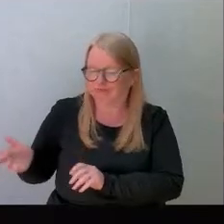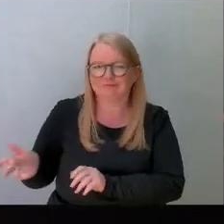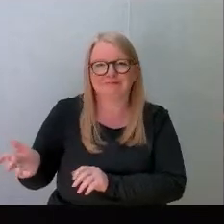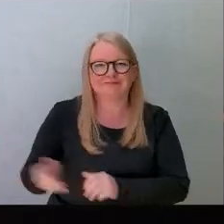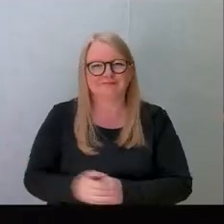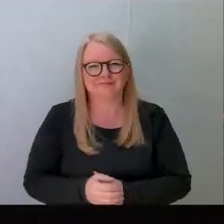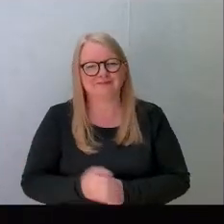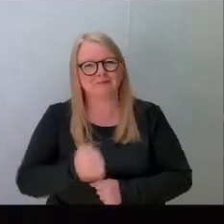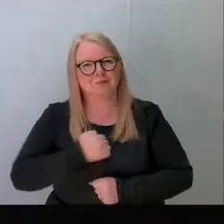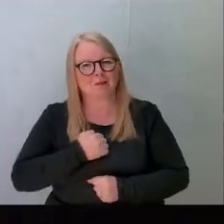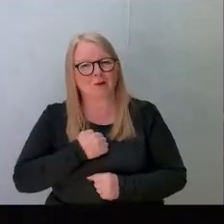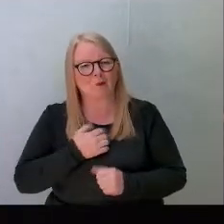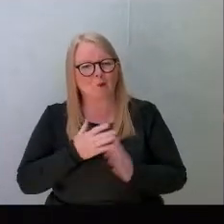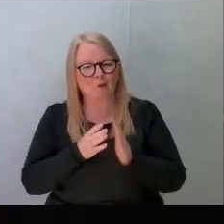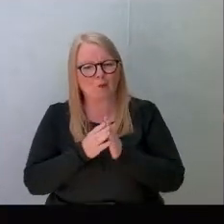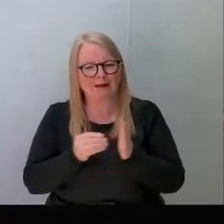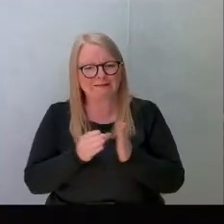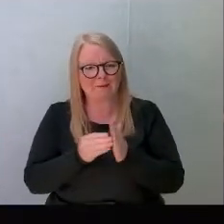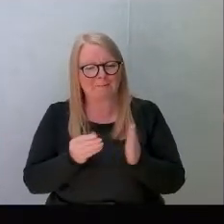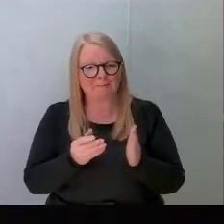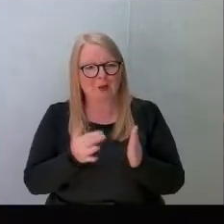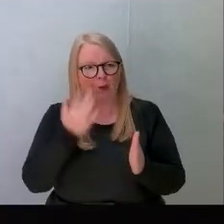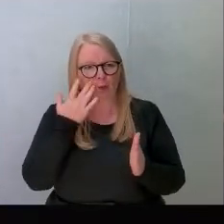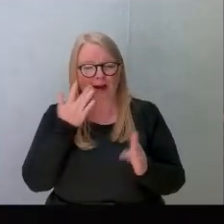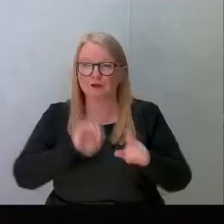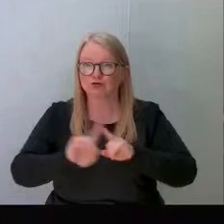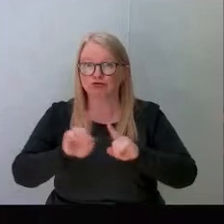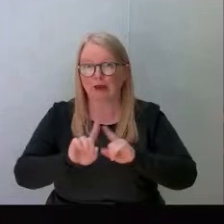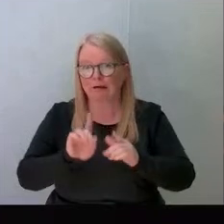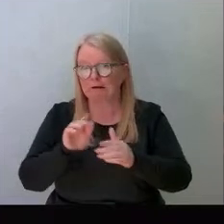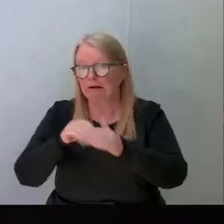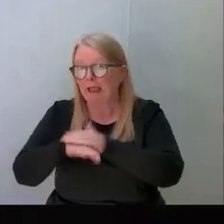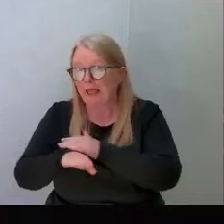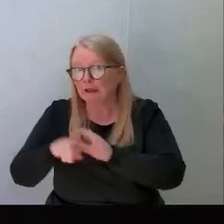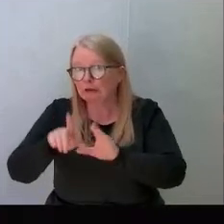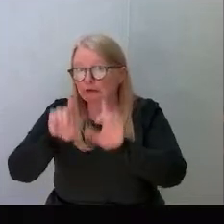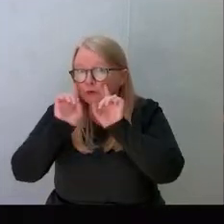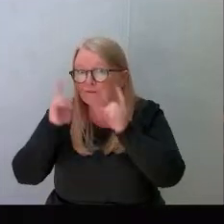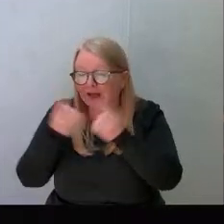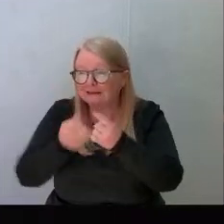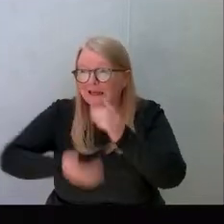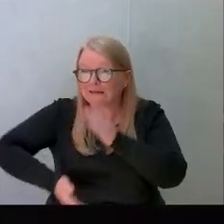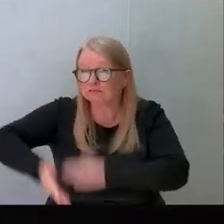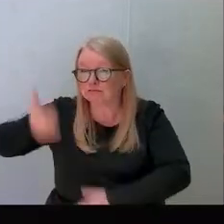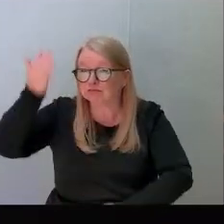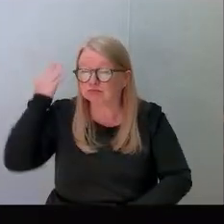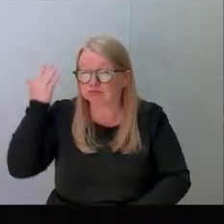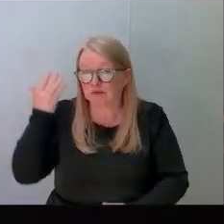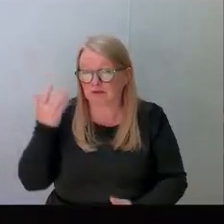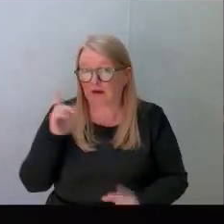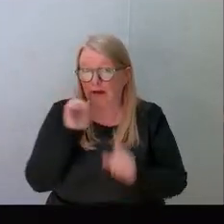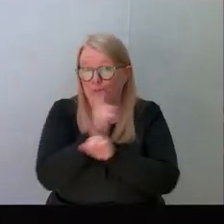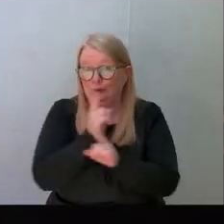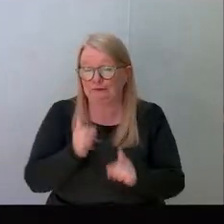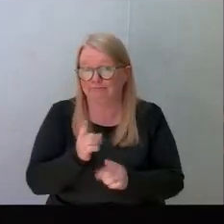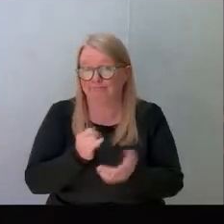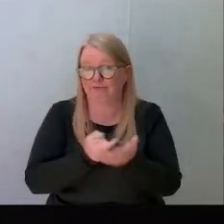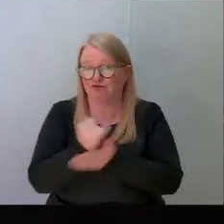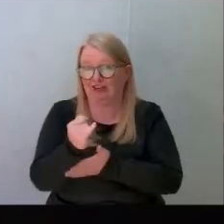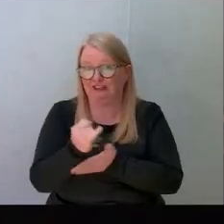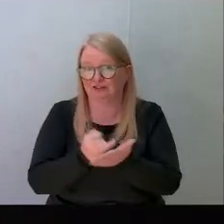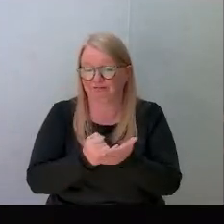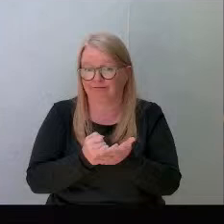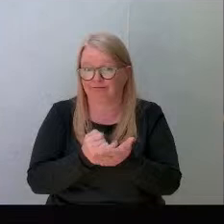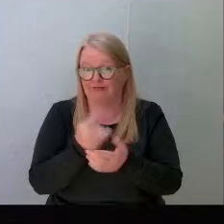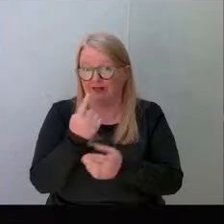of this is that when I was trying to get into university all those years ago, I couldn't. I was rejected 2